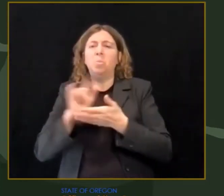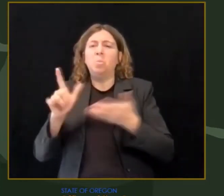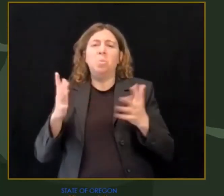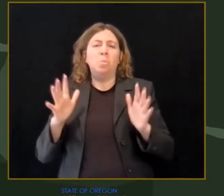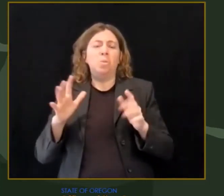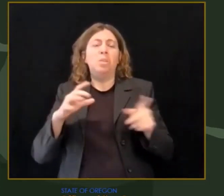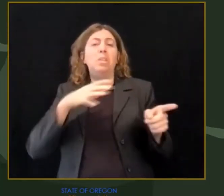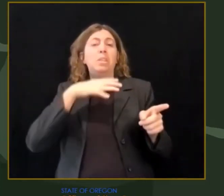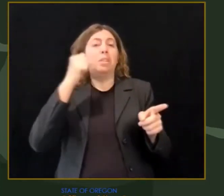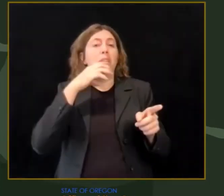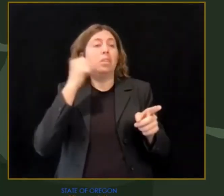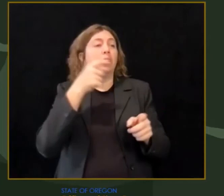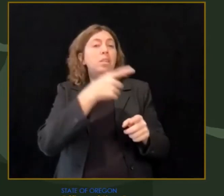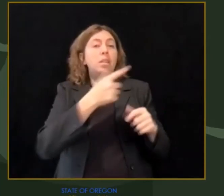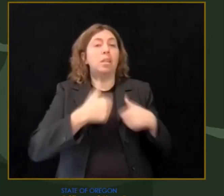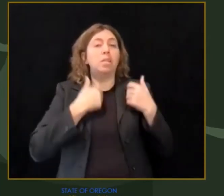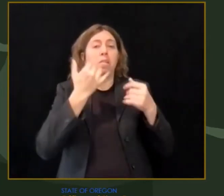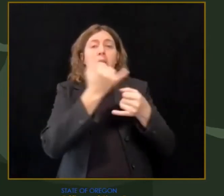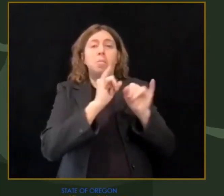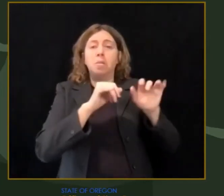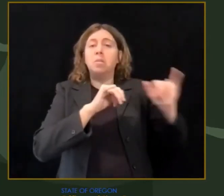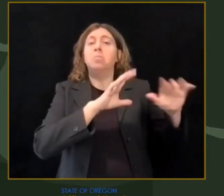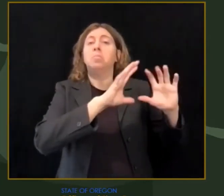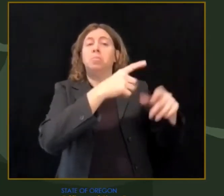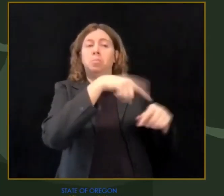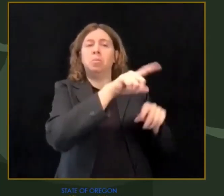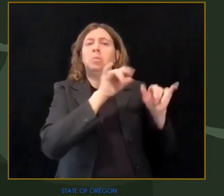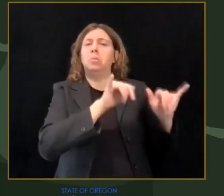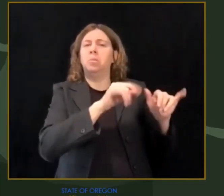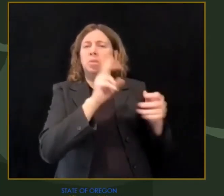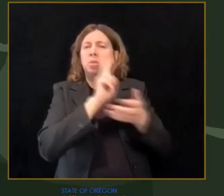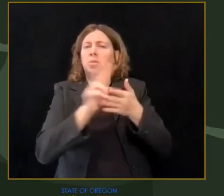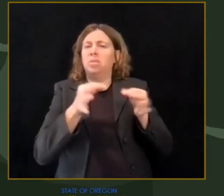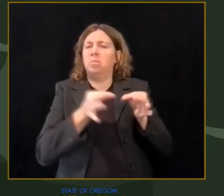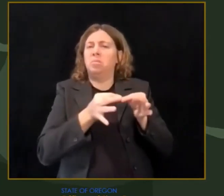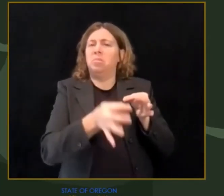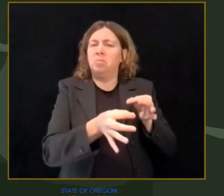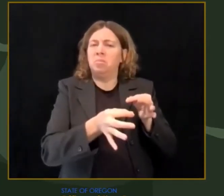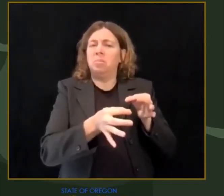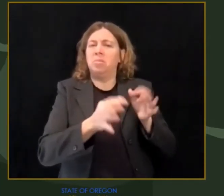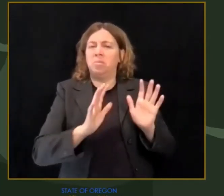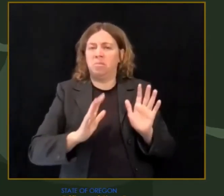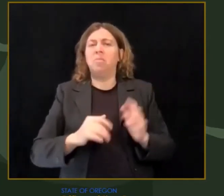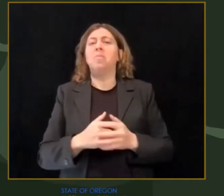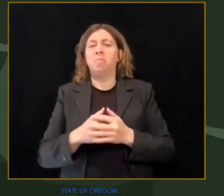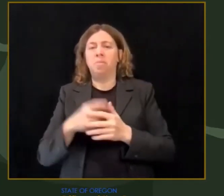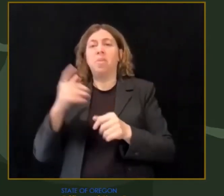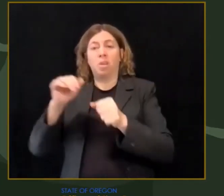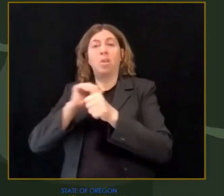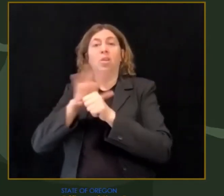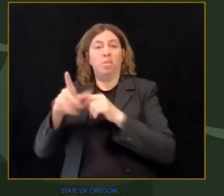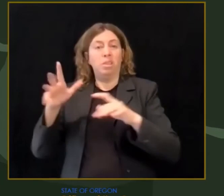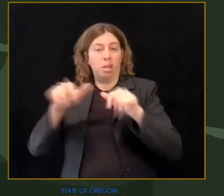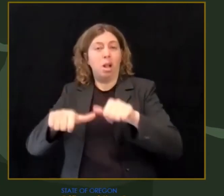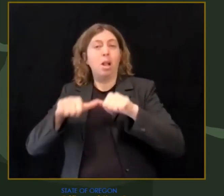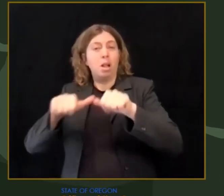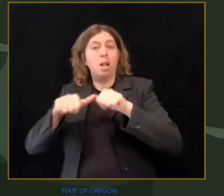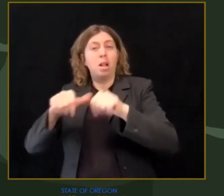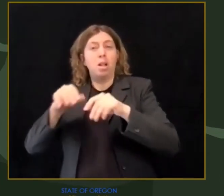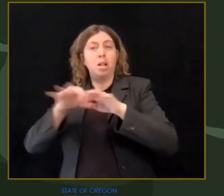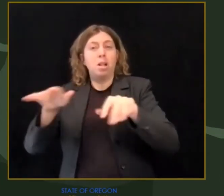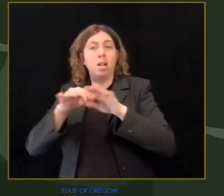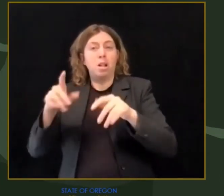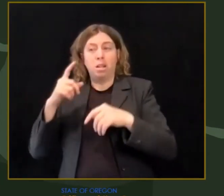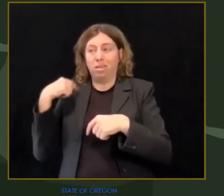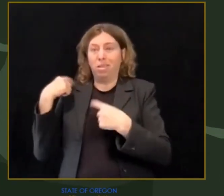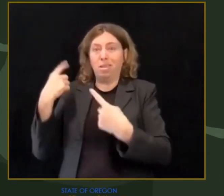been navigating this pandemic for almost a year. I am asking these seniors to hold tight and stay